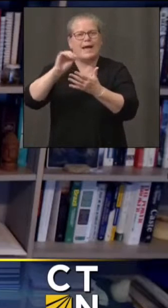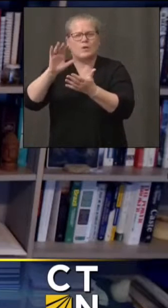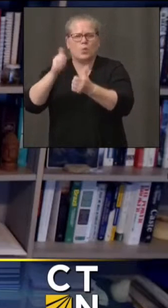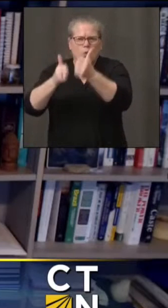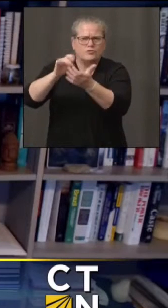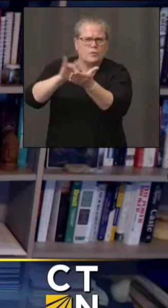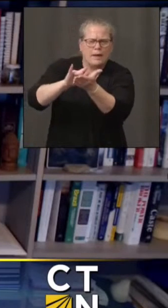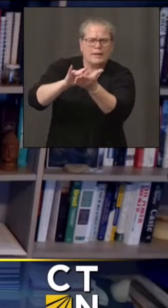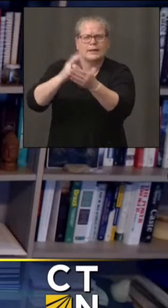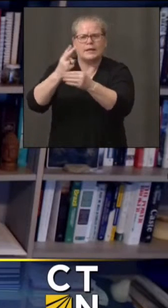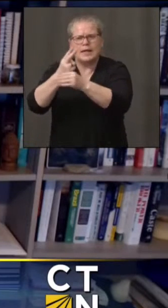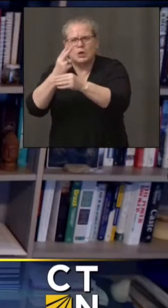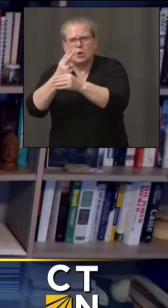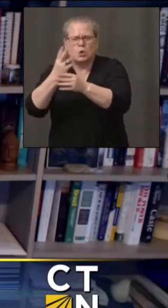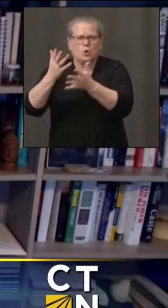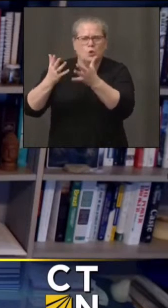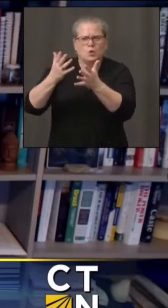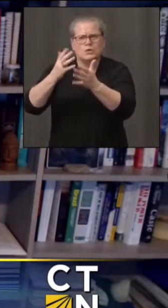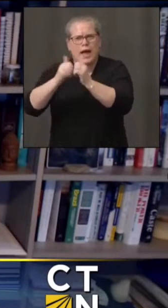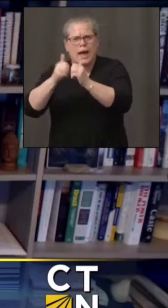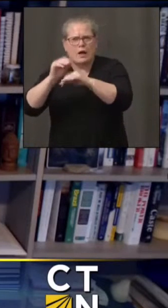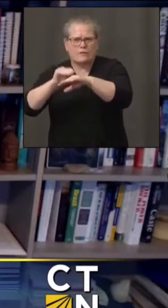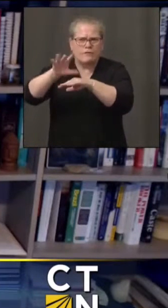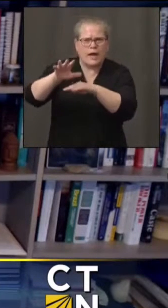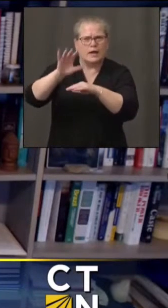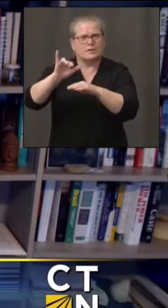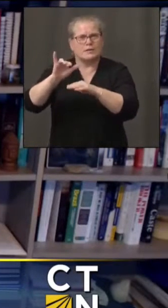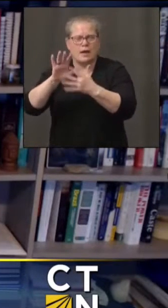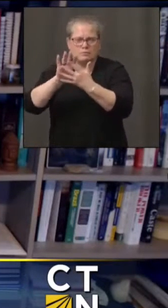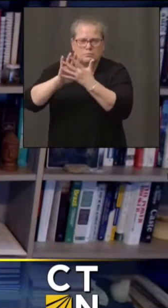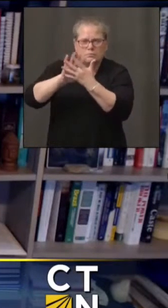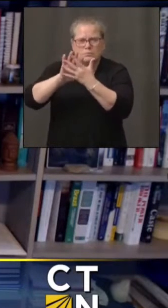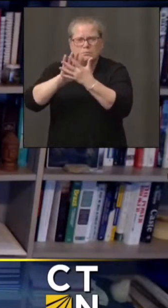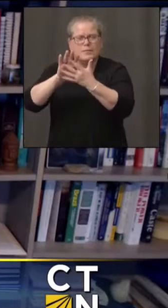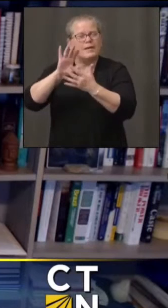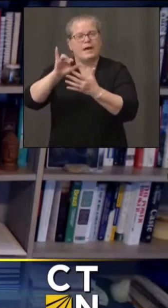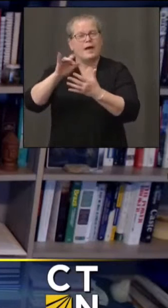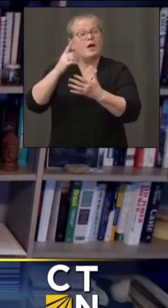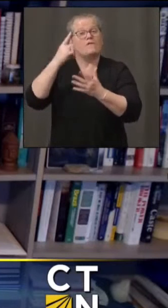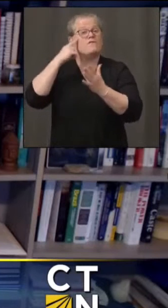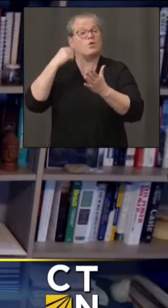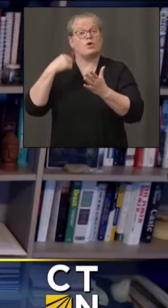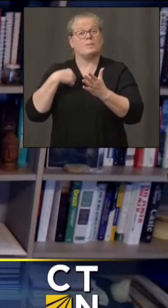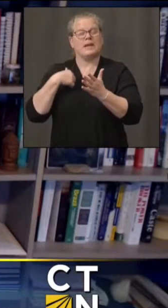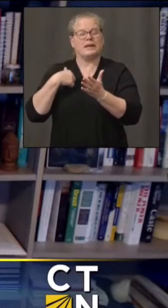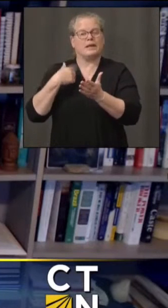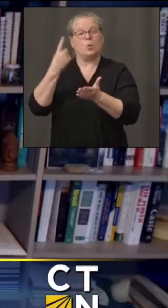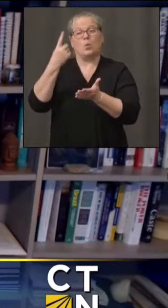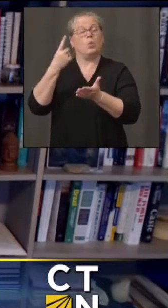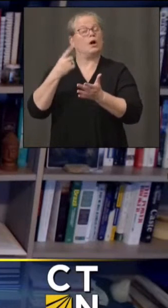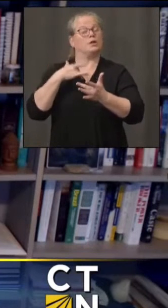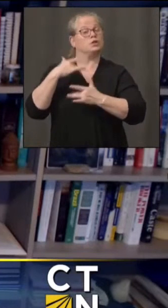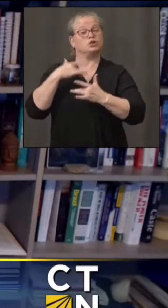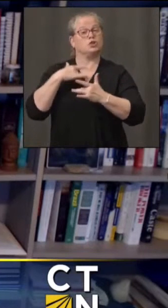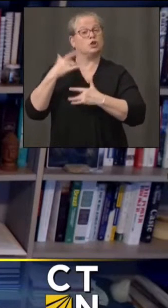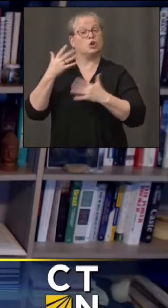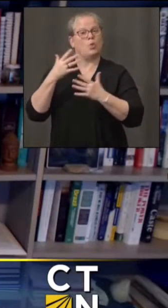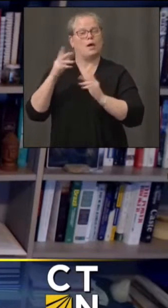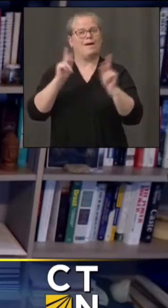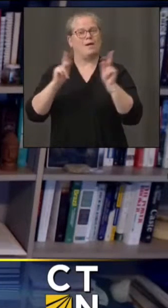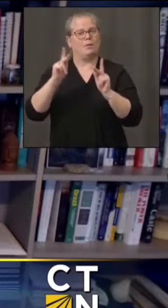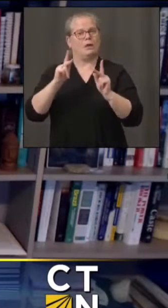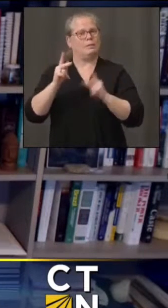indications, I think one of the things that, I'm particularly concerned about is the kind of the erosion of trust when